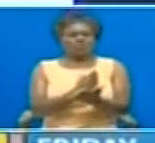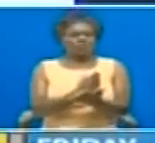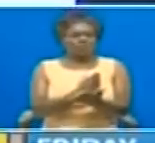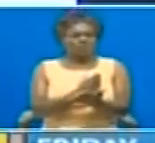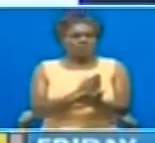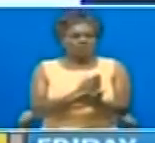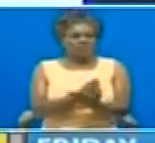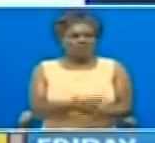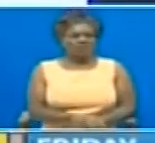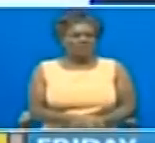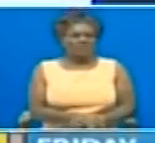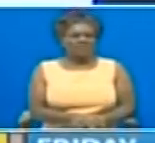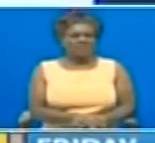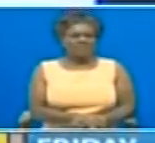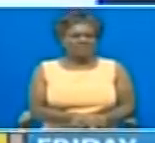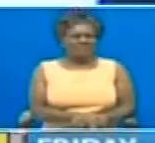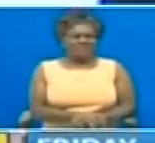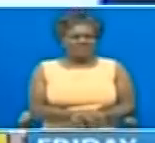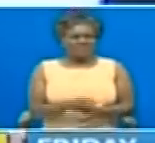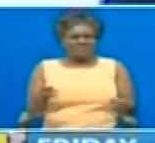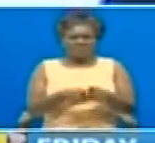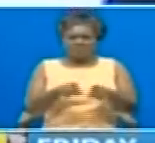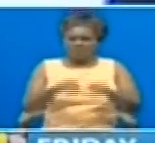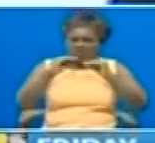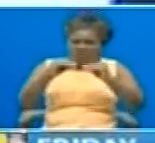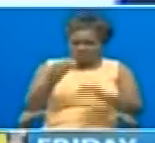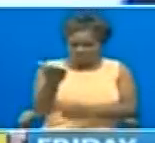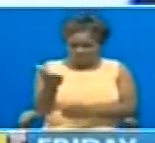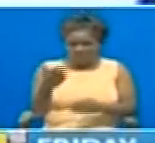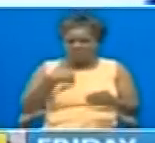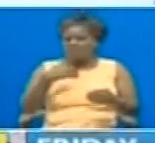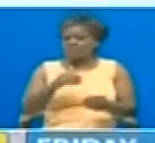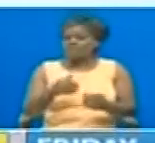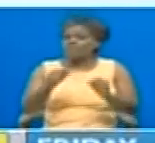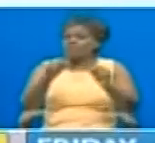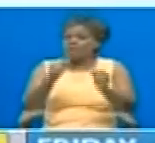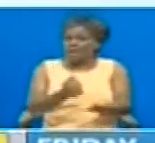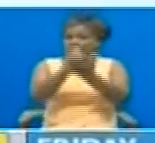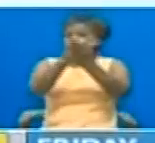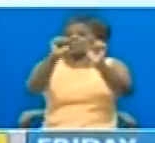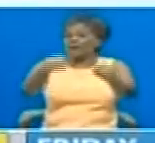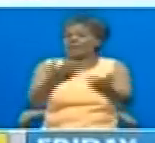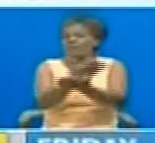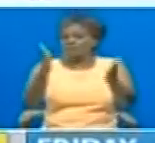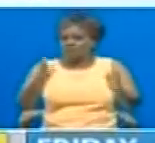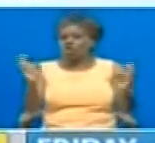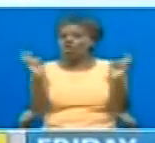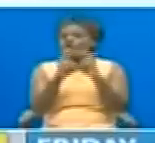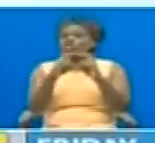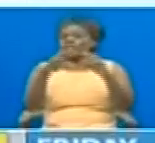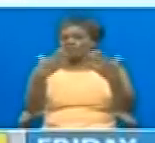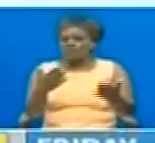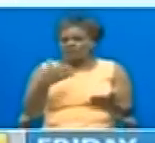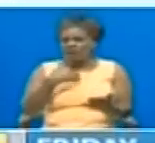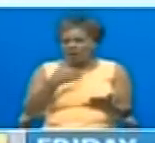for my stomach, so to speak. Yeah, we're going to train. I'm open to helping anybody on their fitness journey. How can journey. They contact you? I